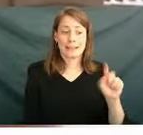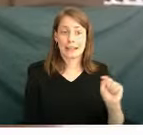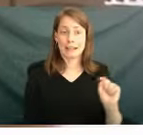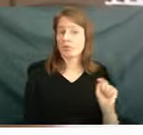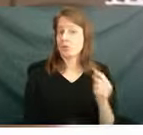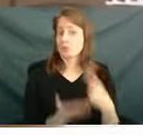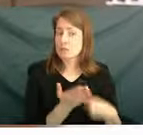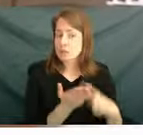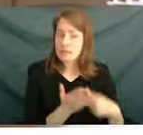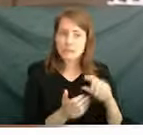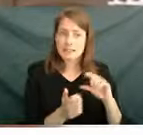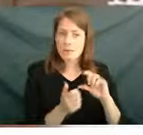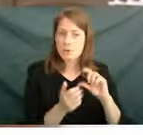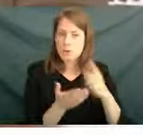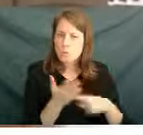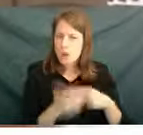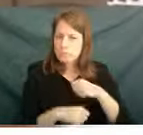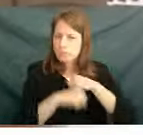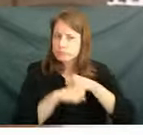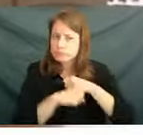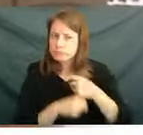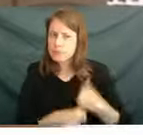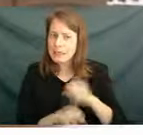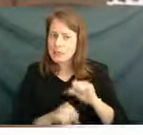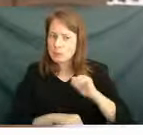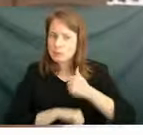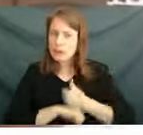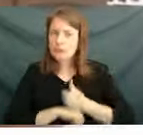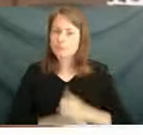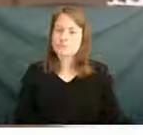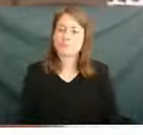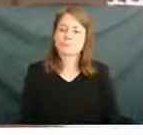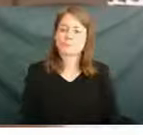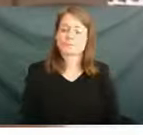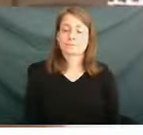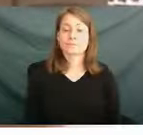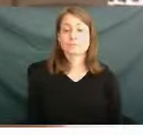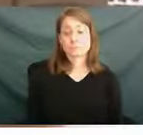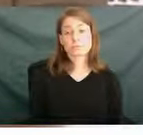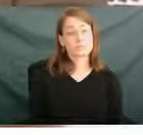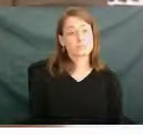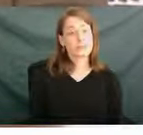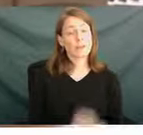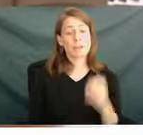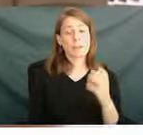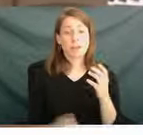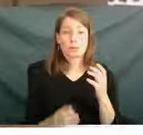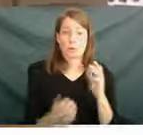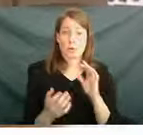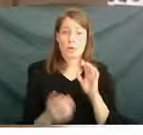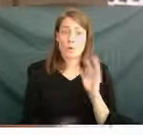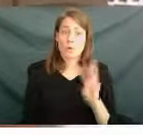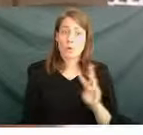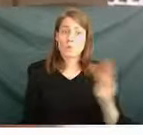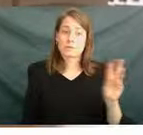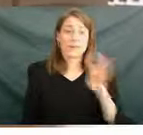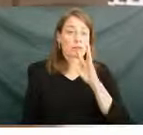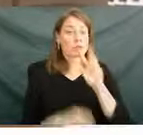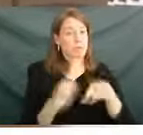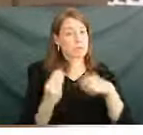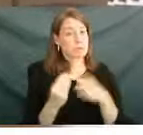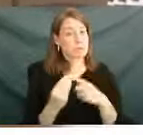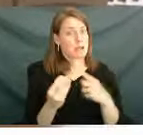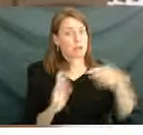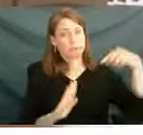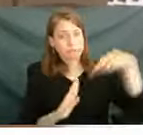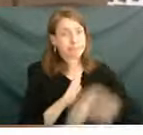there is Safe to Learn that goes into cyberbullying in great detail, what schools can do to prevent cyberbullying, the law that relates